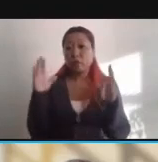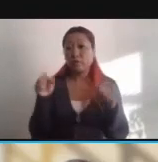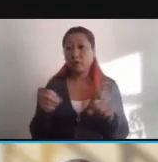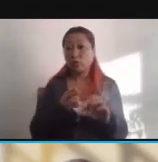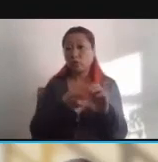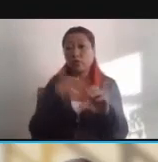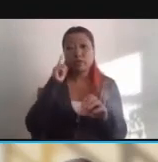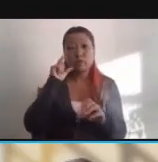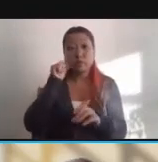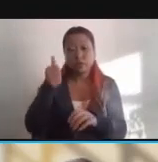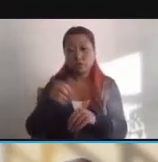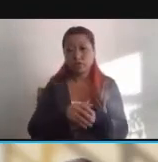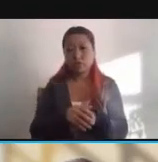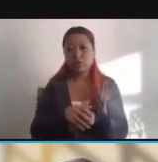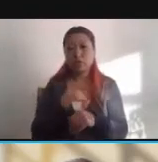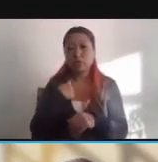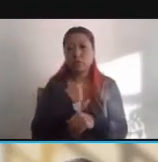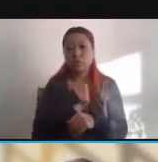for that. We